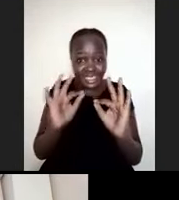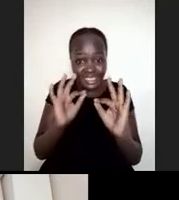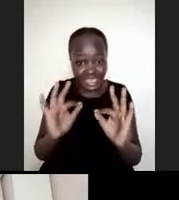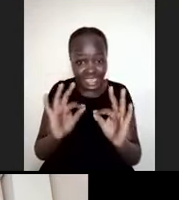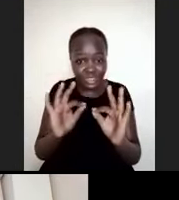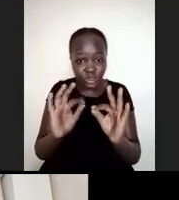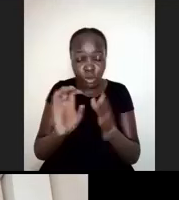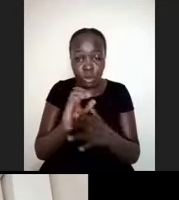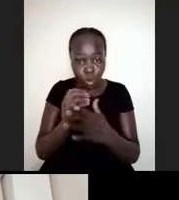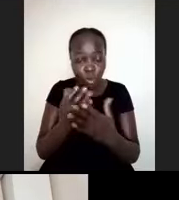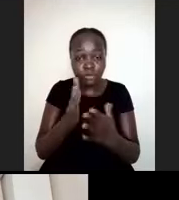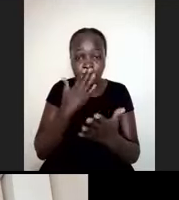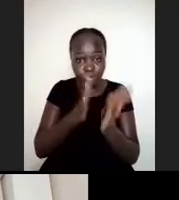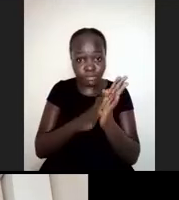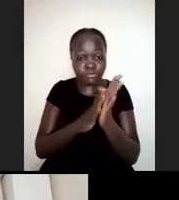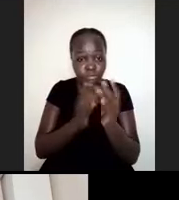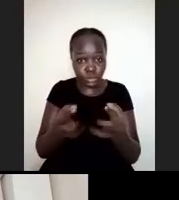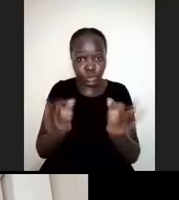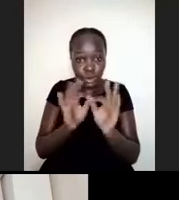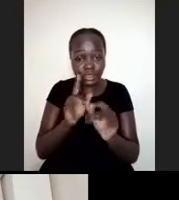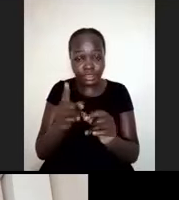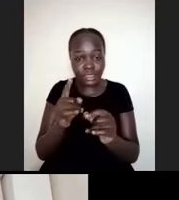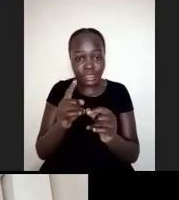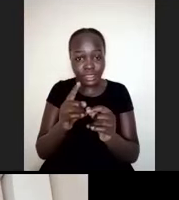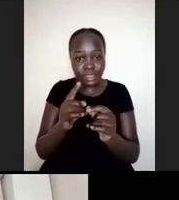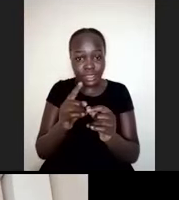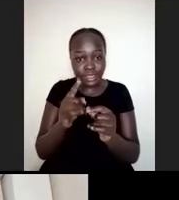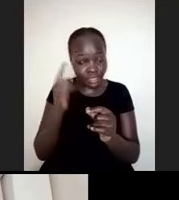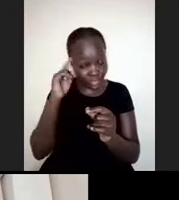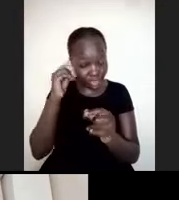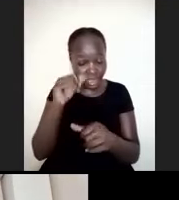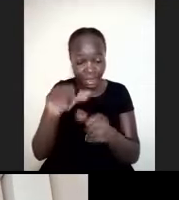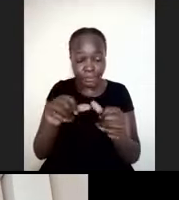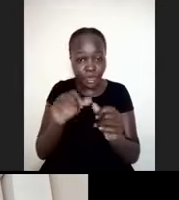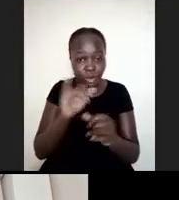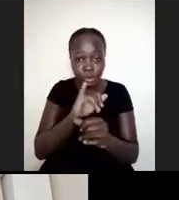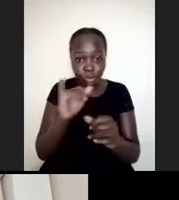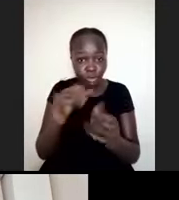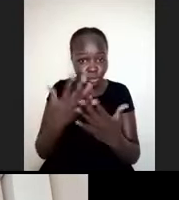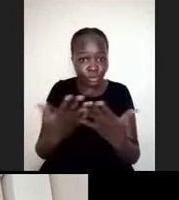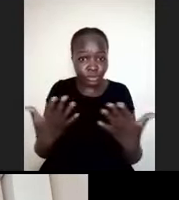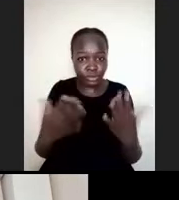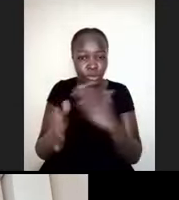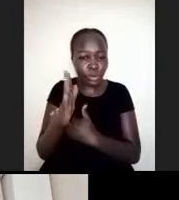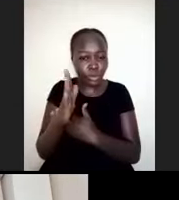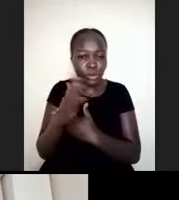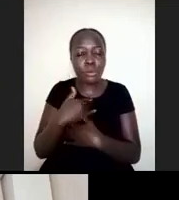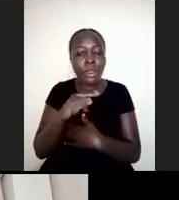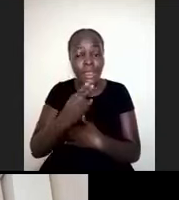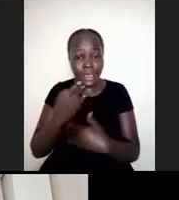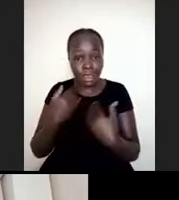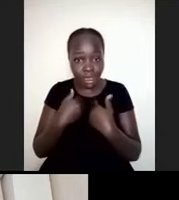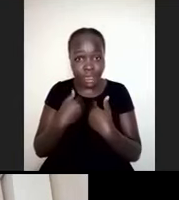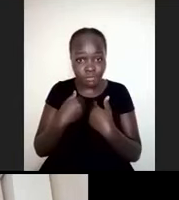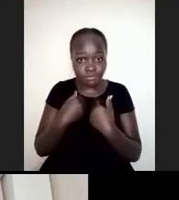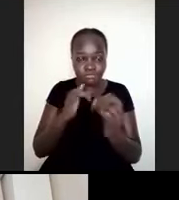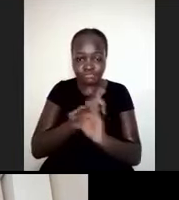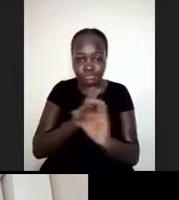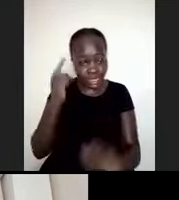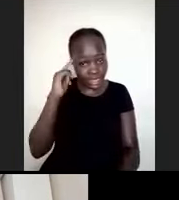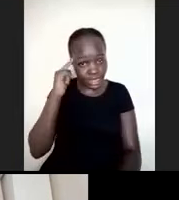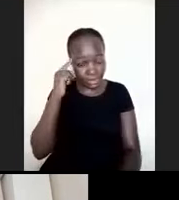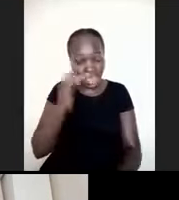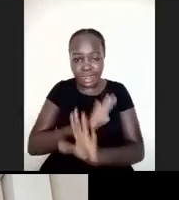praiseworthy, think about such things. So really, God wants us to have a clean mind, a pure